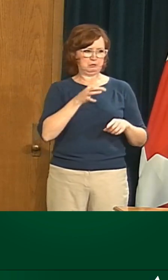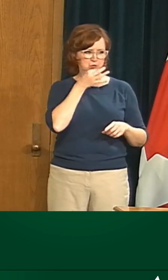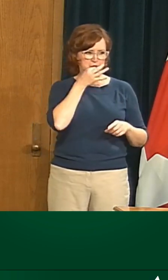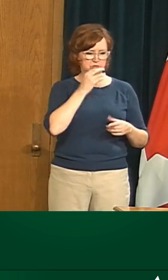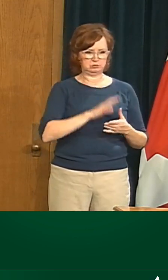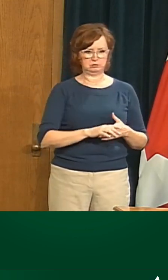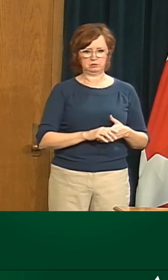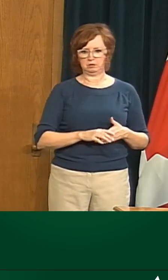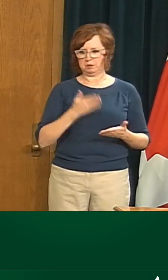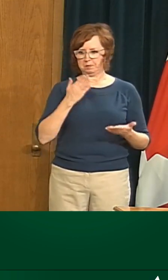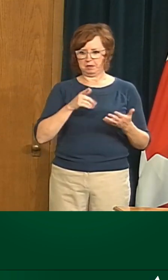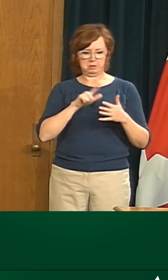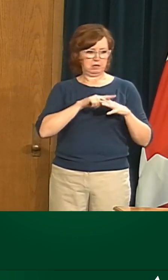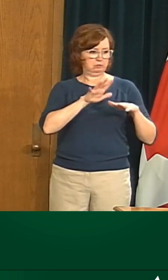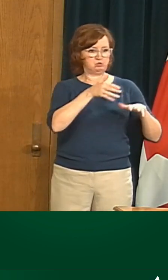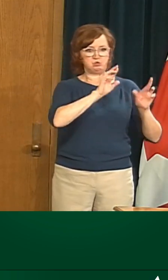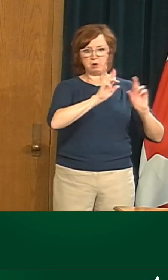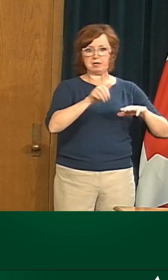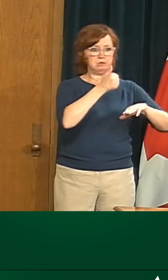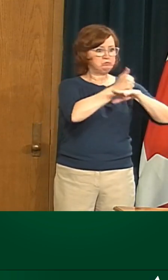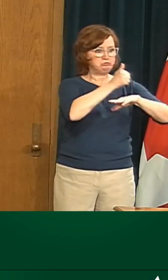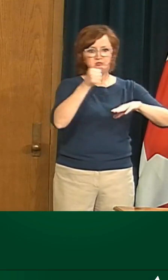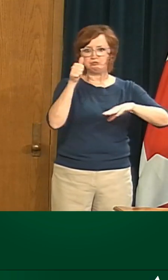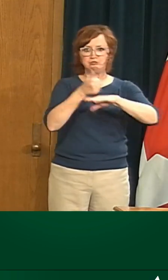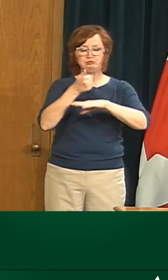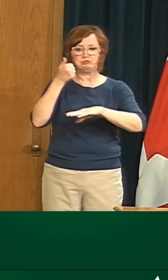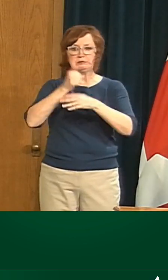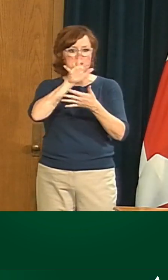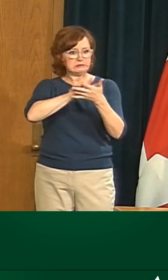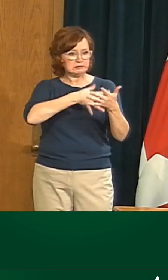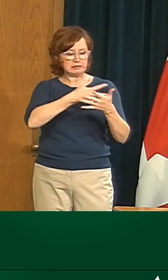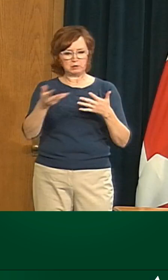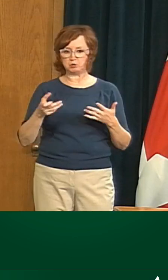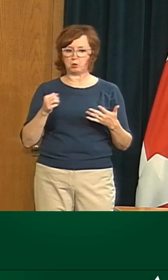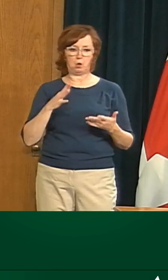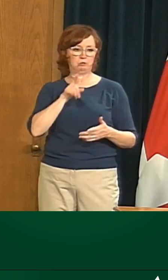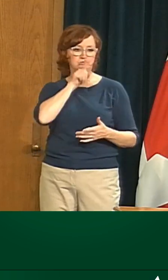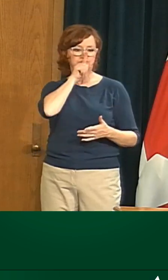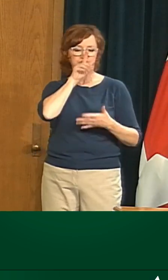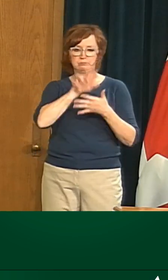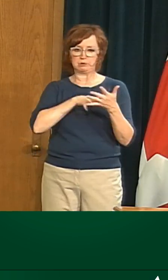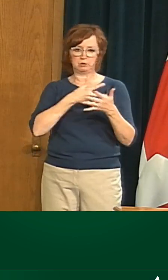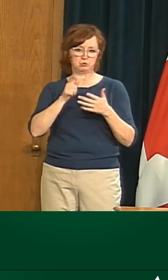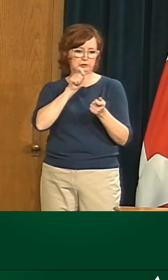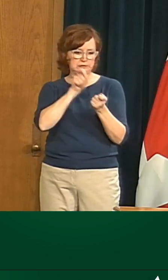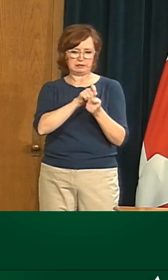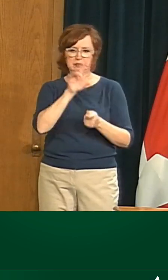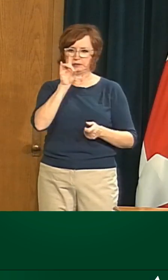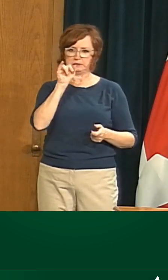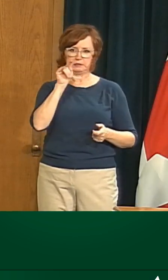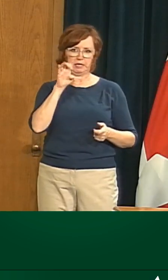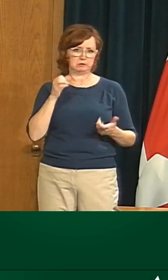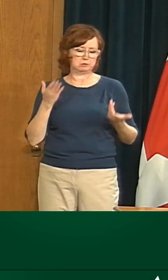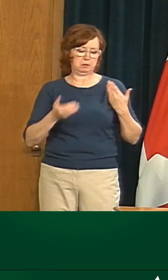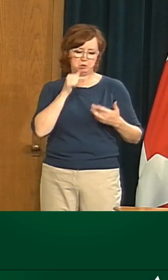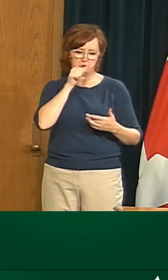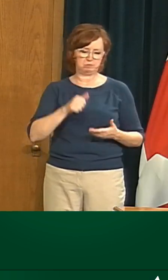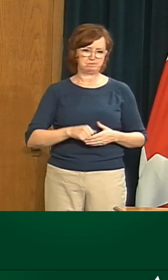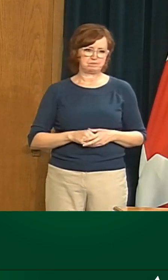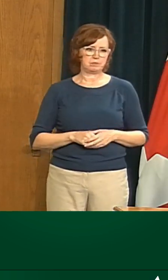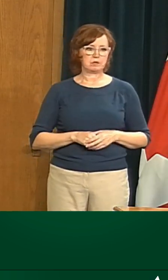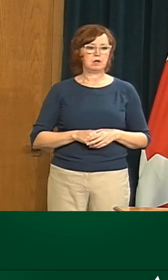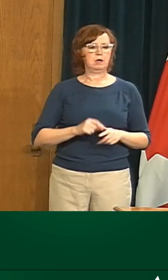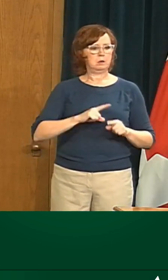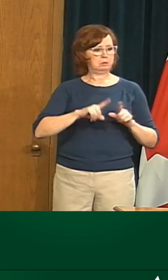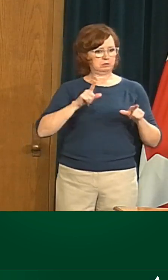no dates for implementation, depending on their specific situation. In Saskatchewan, our situation is that